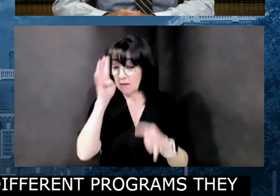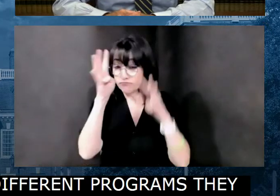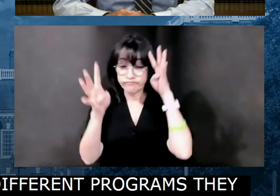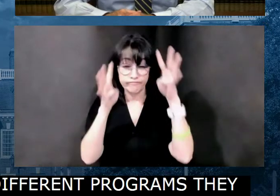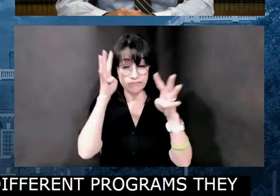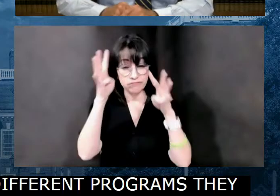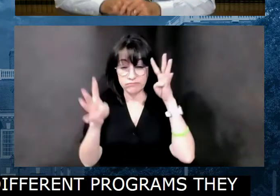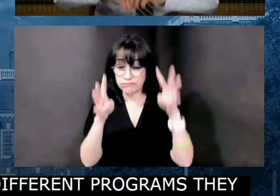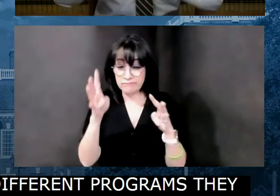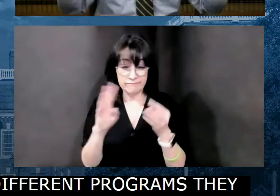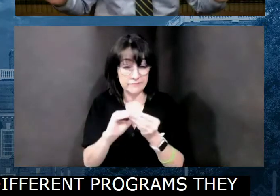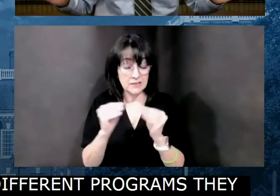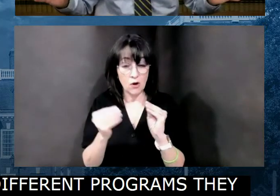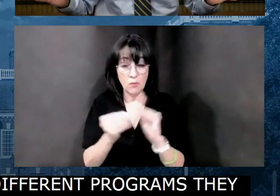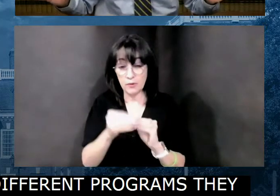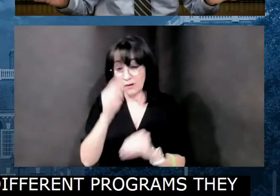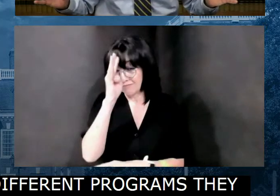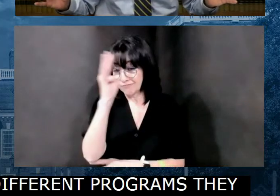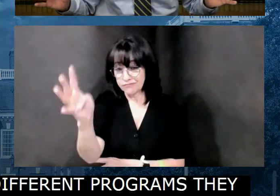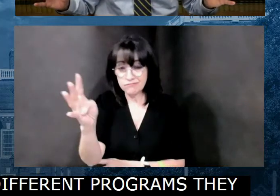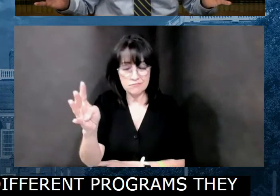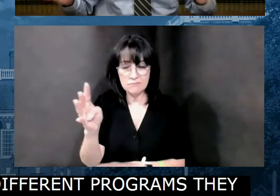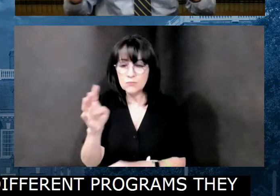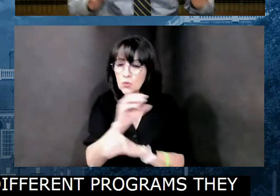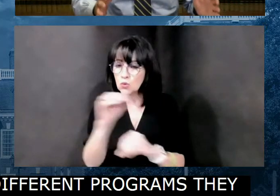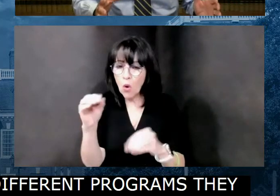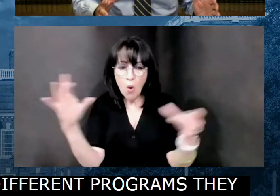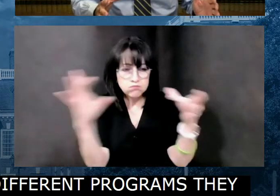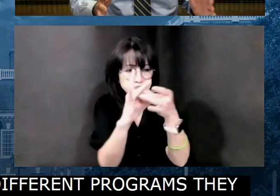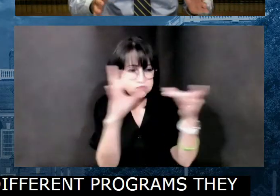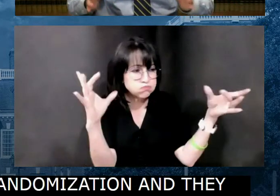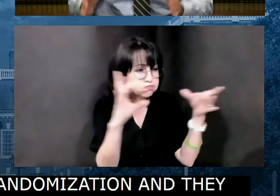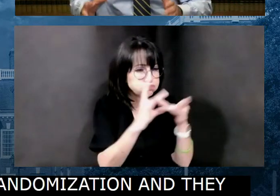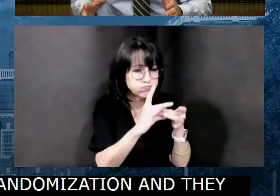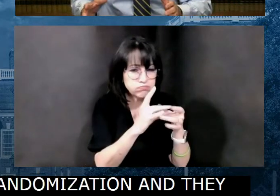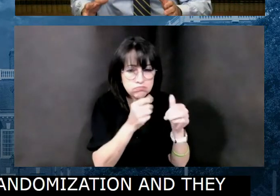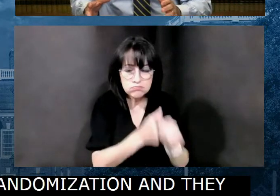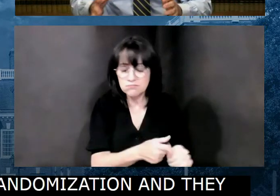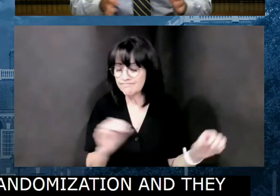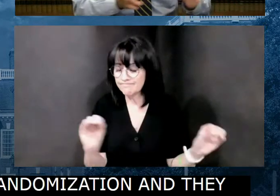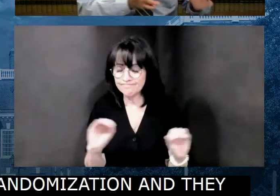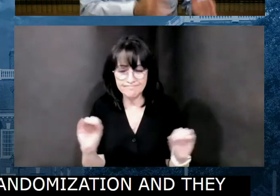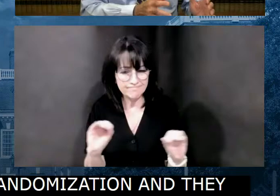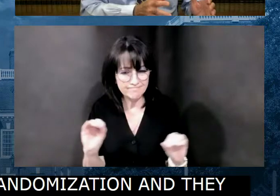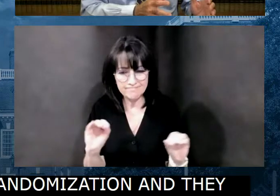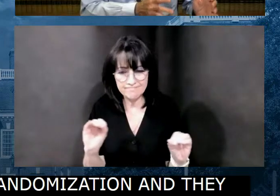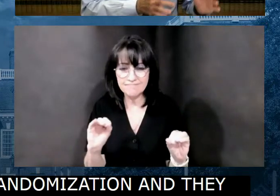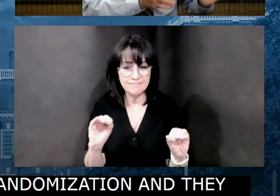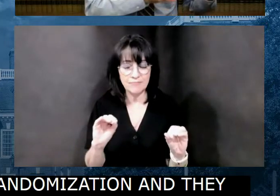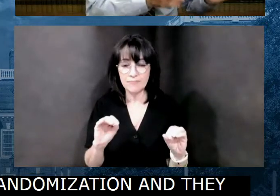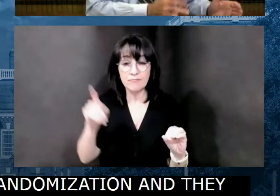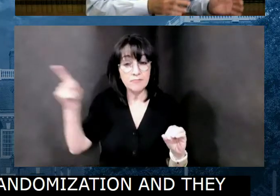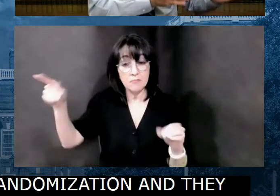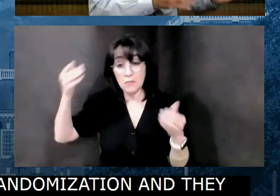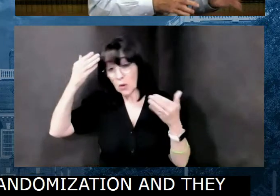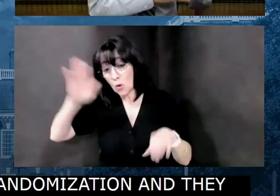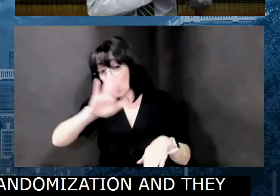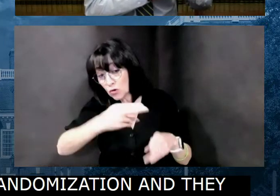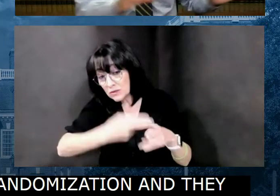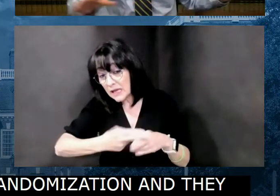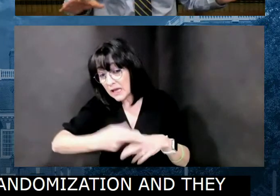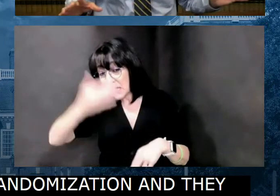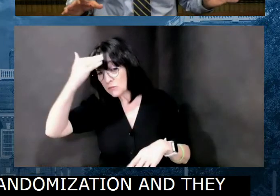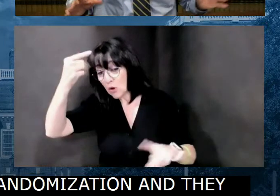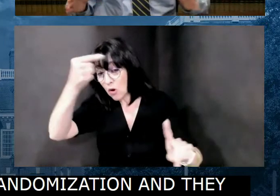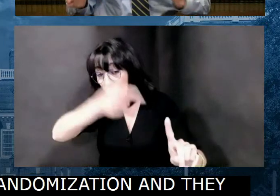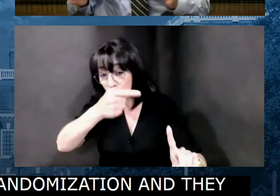totally random with no connection whatsoever. They have no information there at lottery about your health record, your name, your address,